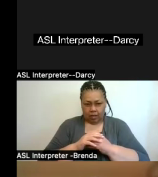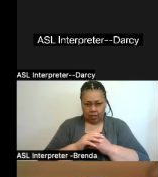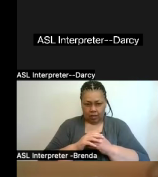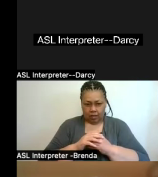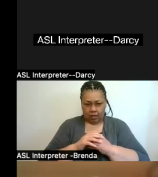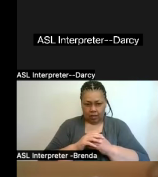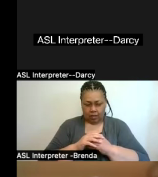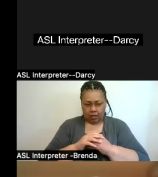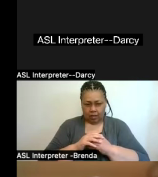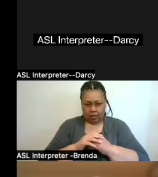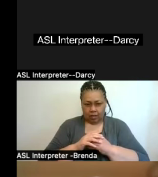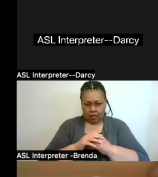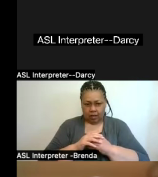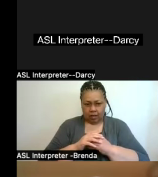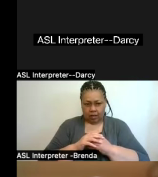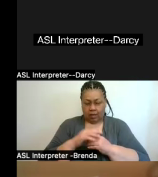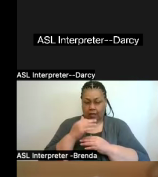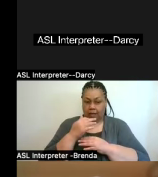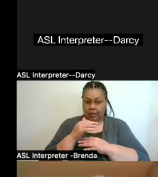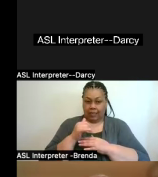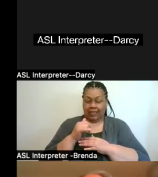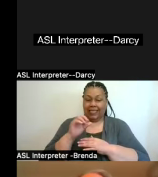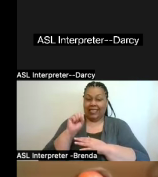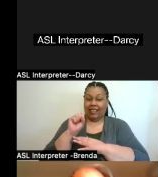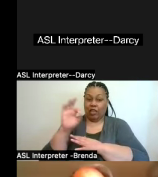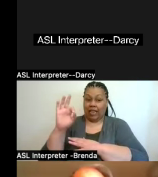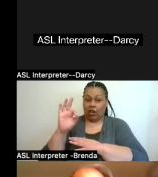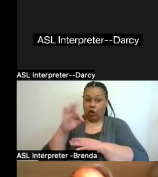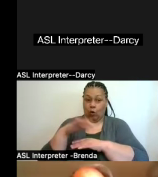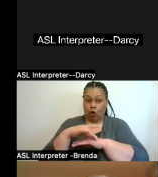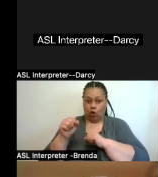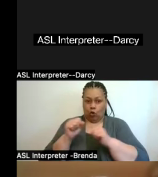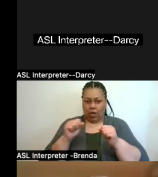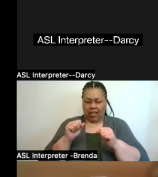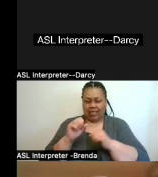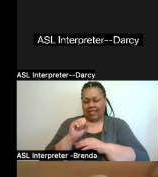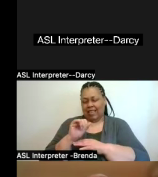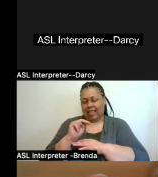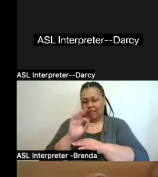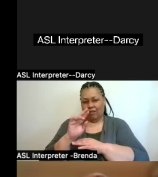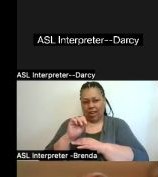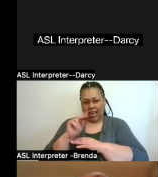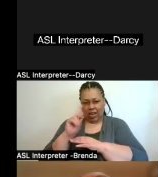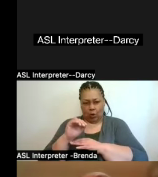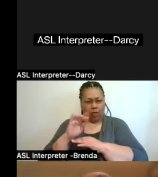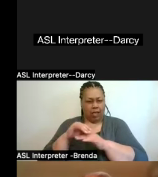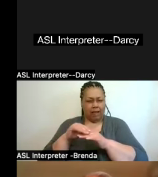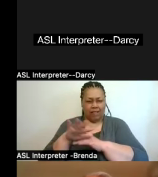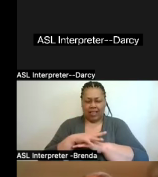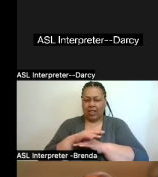And the 1971 San Fernando earthquake, which also affected the northern San Fernando Valley that I mentioned